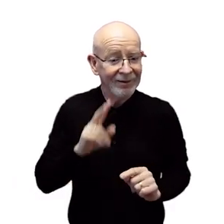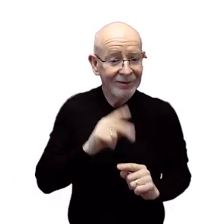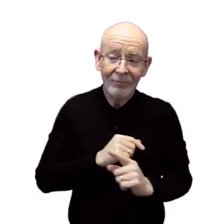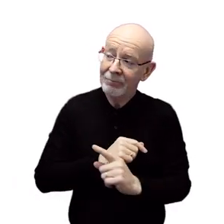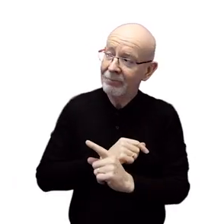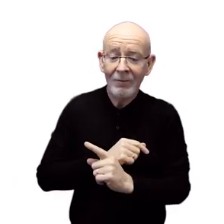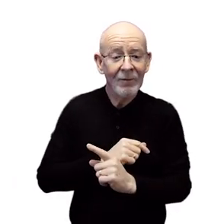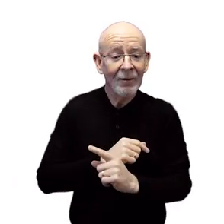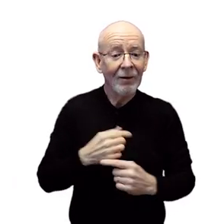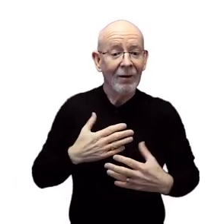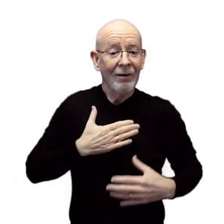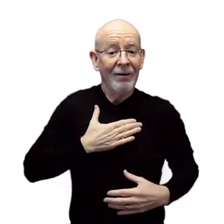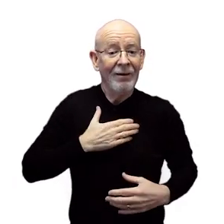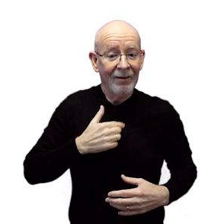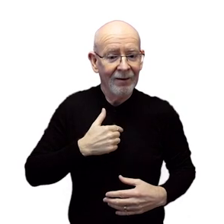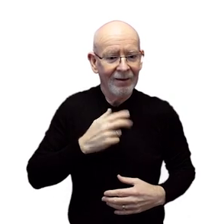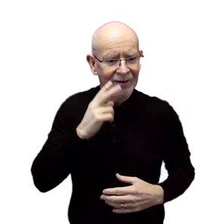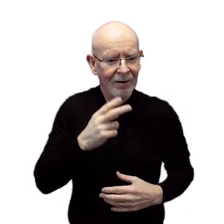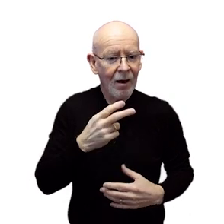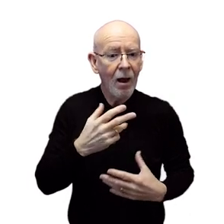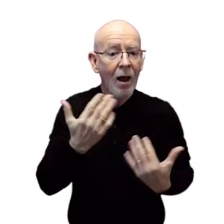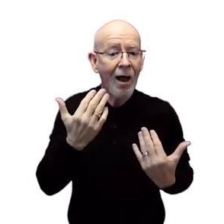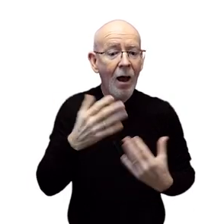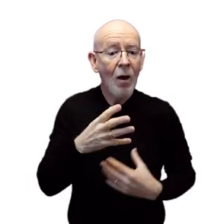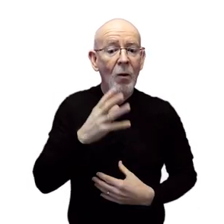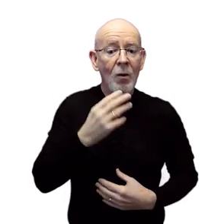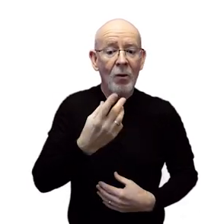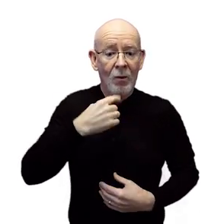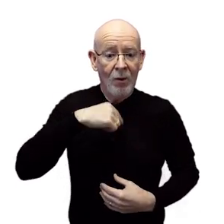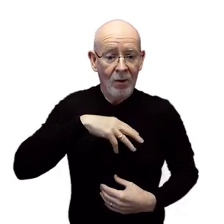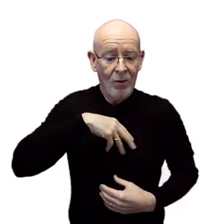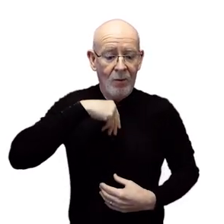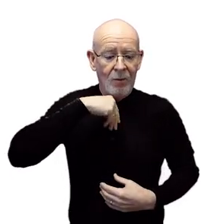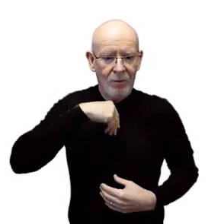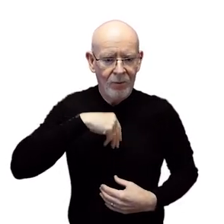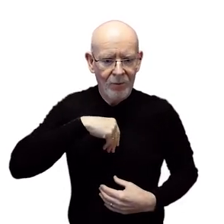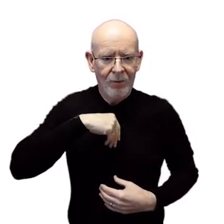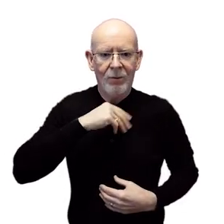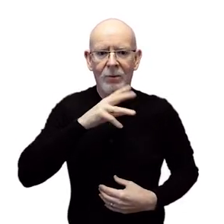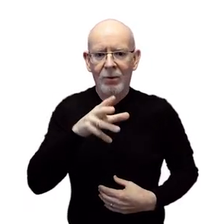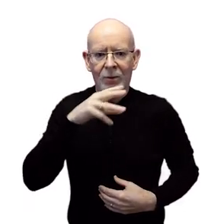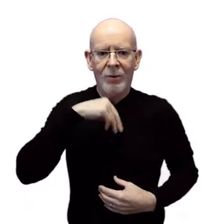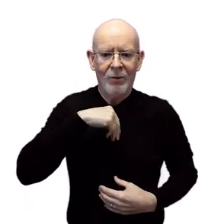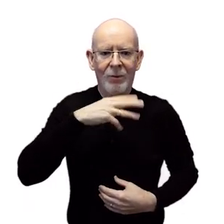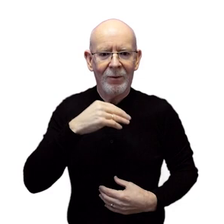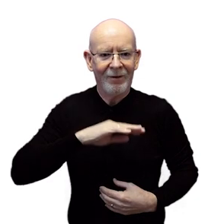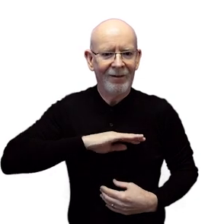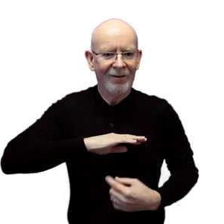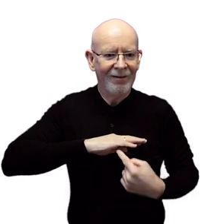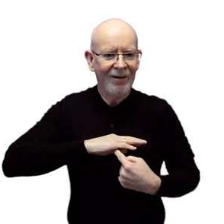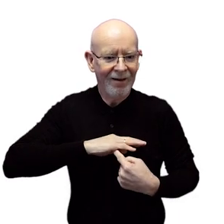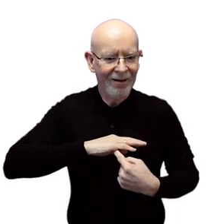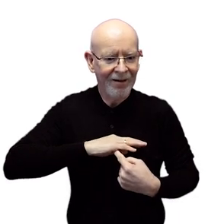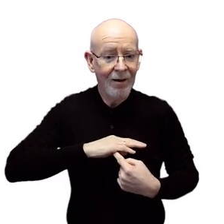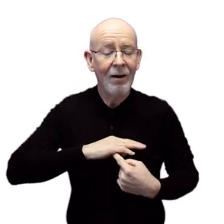on the left shows how far the air travels into the lungs when you use the muscles around your neck and upper chest to breathe.